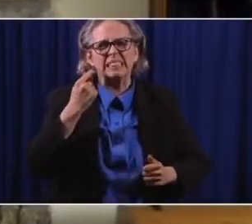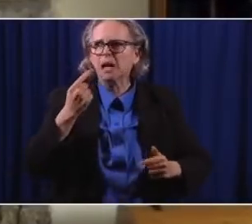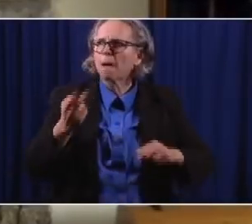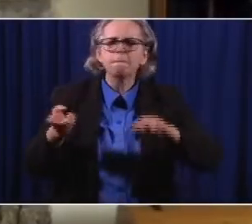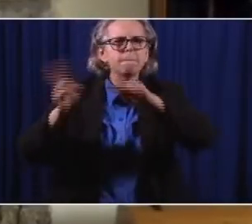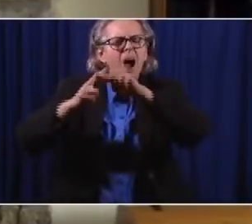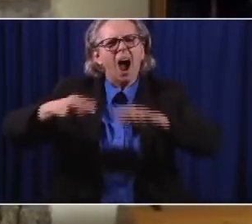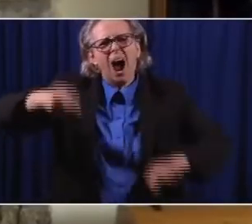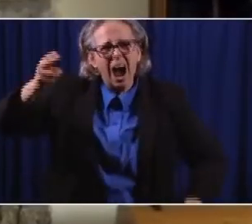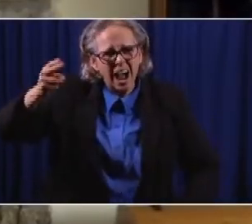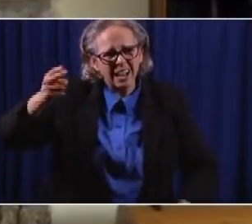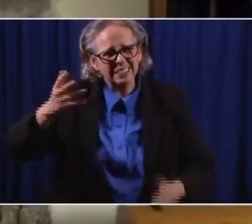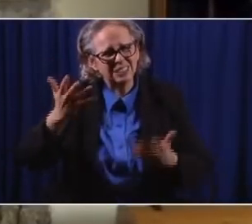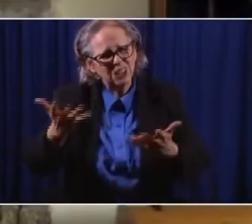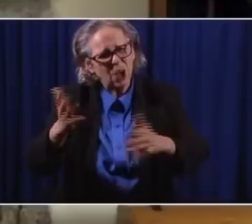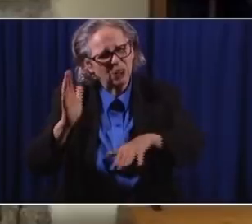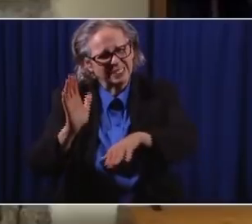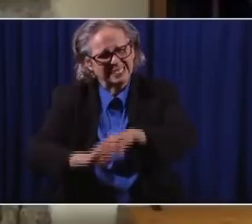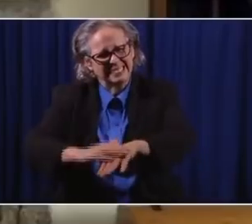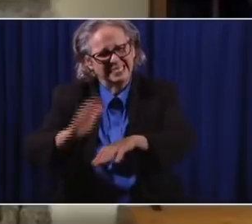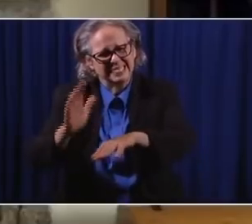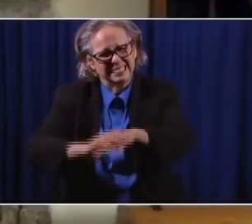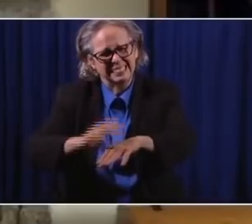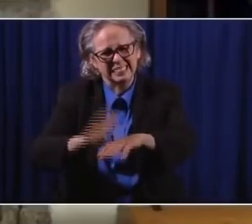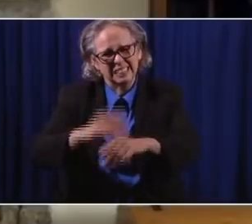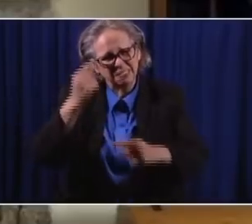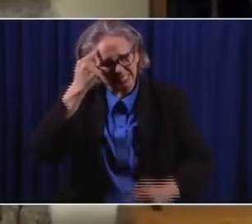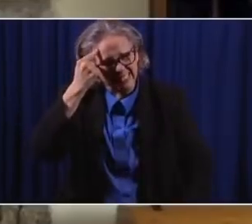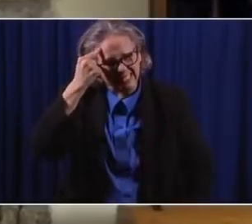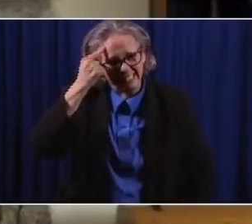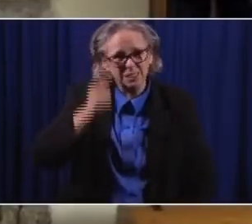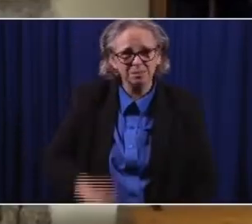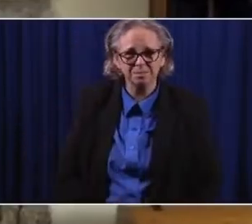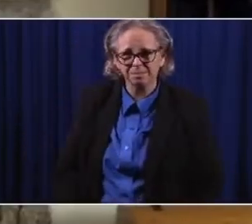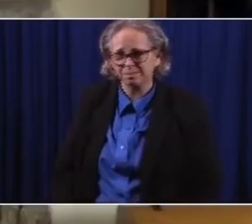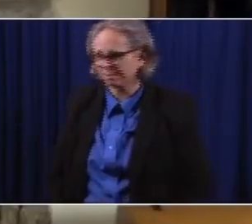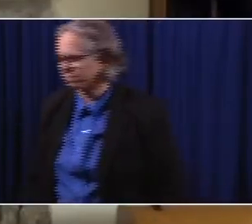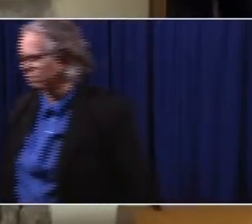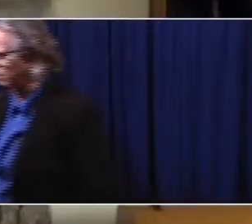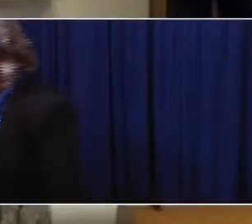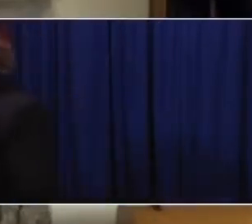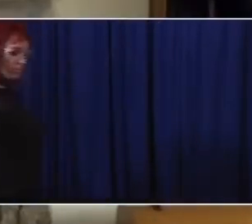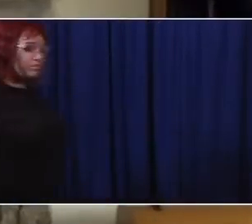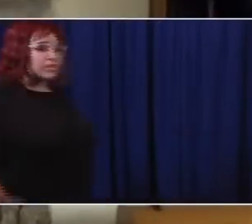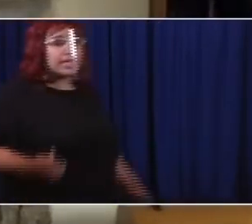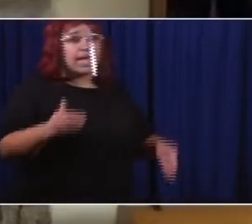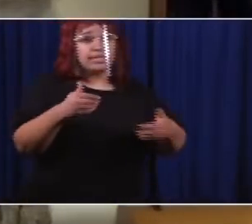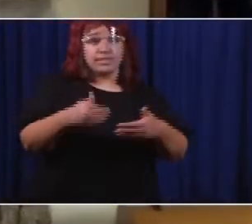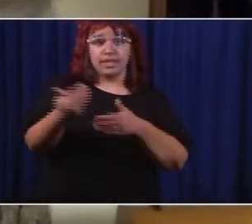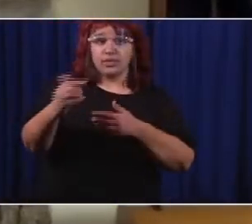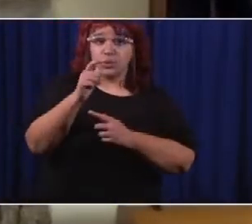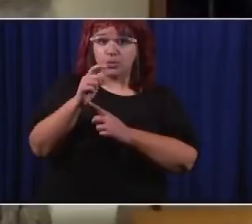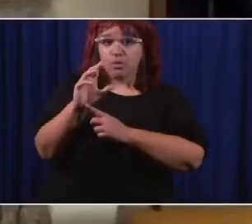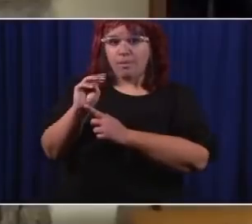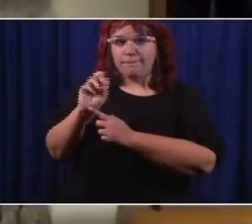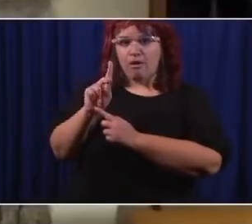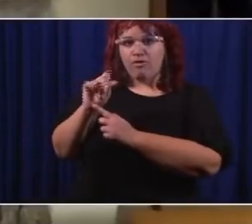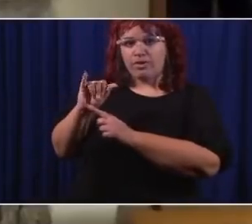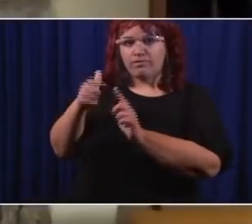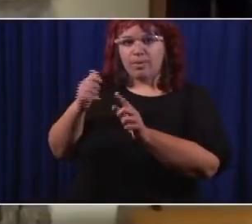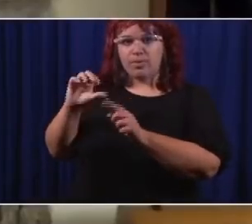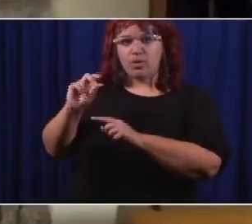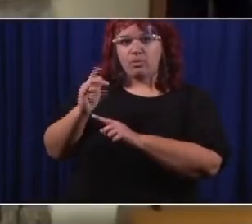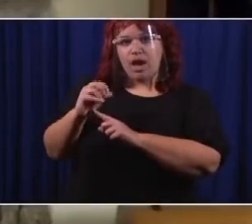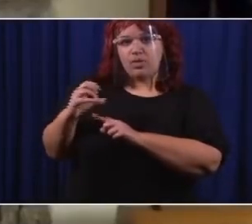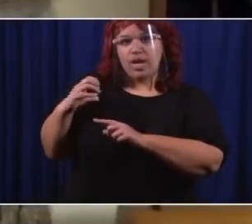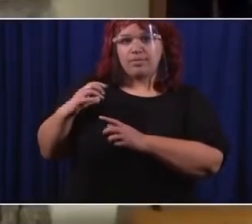Next question is from Marty Schladen at the Ohio Capitol Journal. Anybody? Afternoon, Governor. Afternoon.